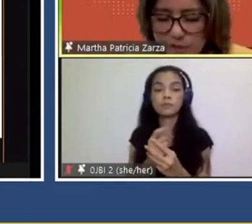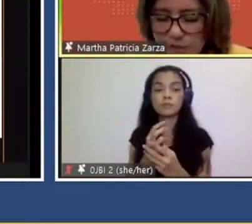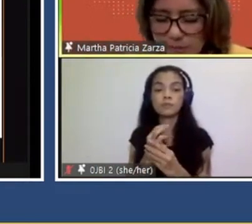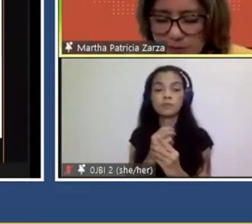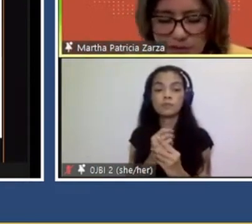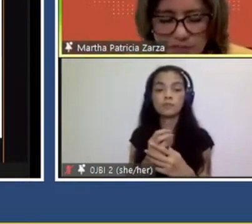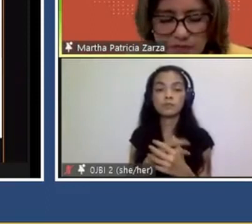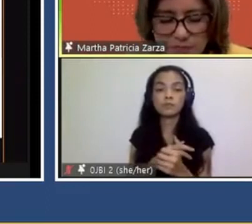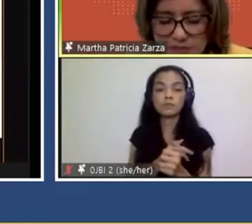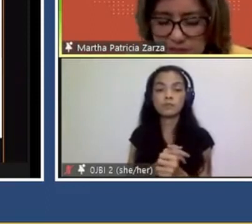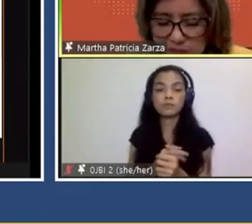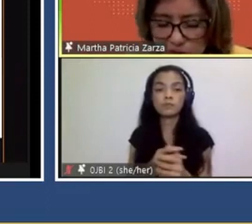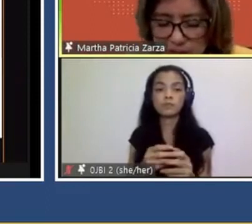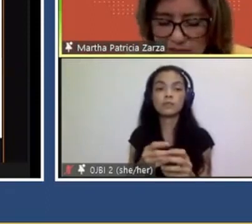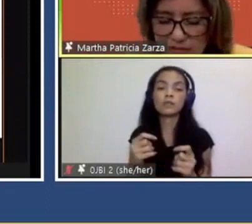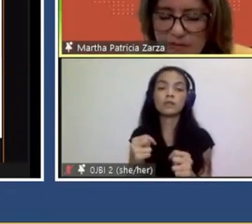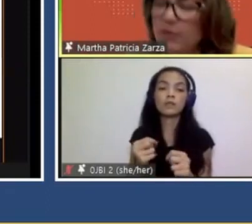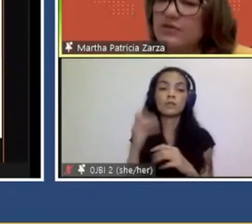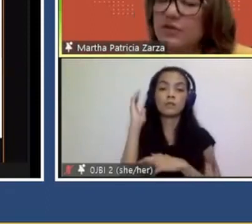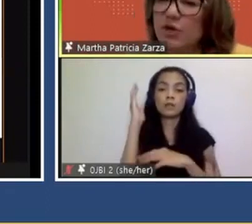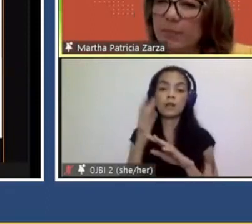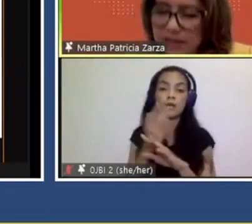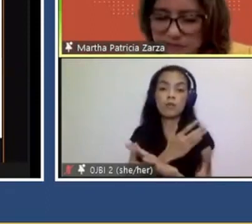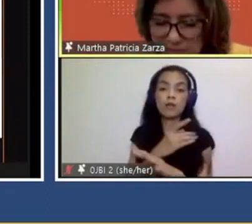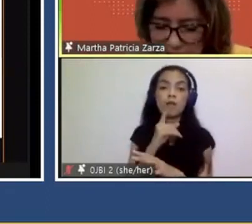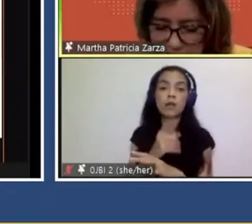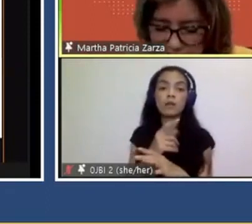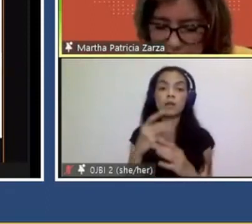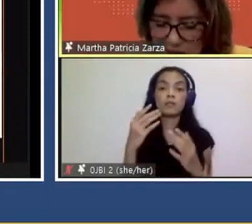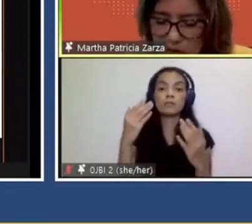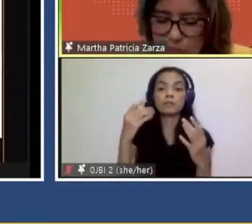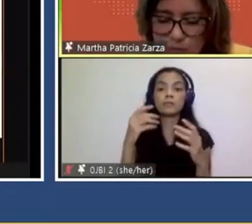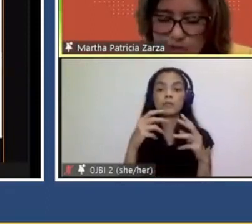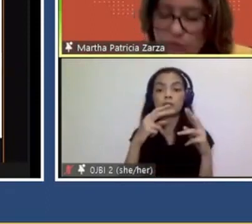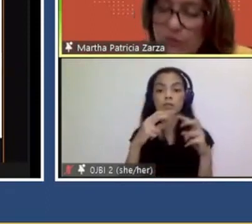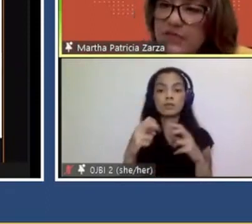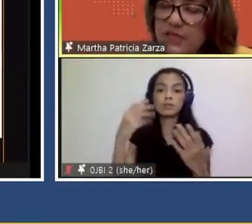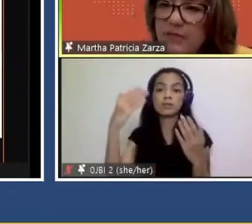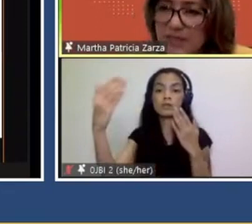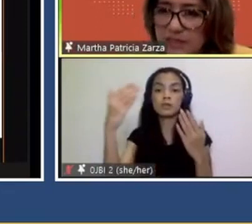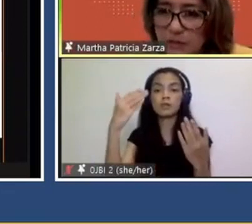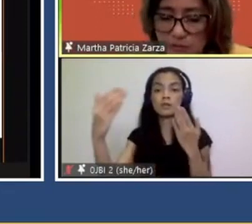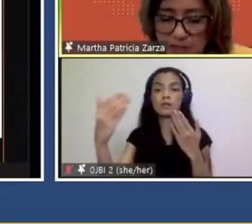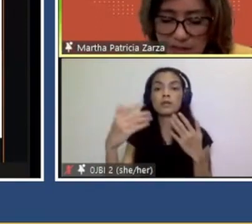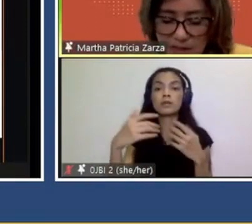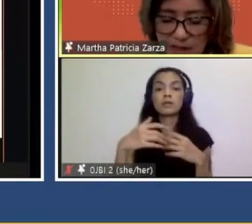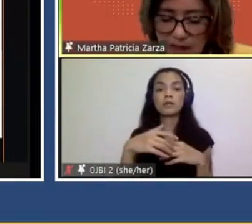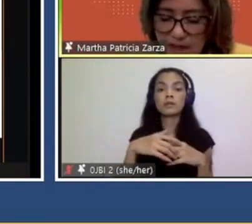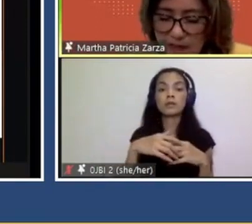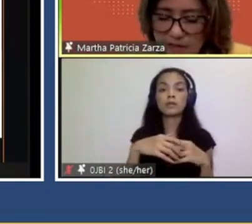I was telling you at the beginning of this presentation that there were some comparative studies of good stoves in